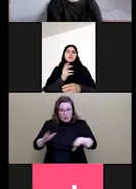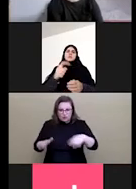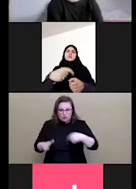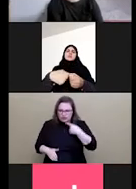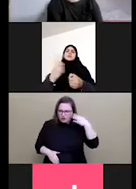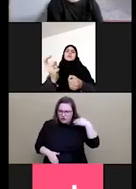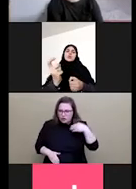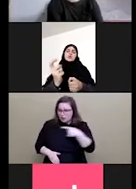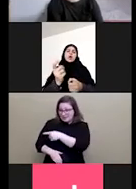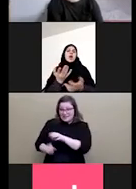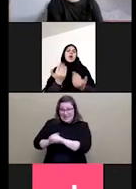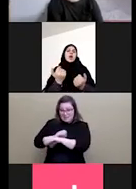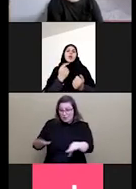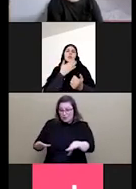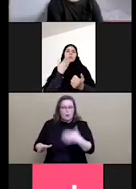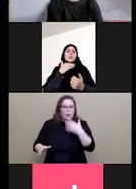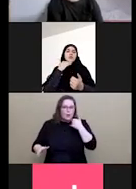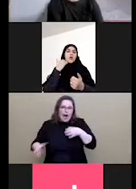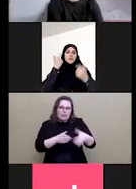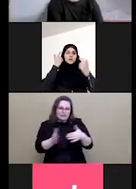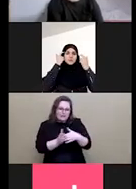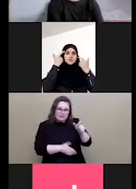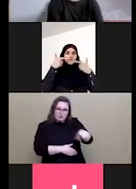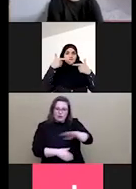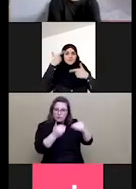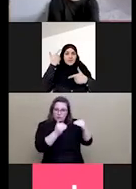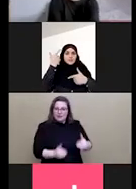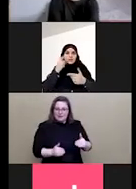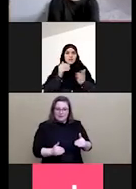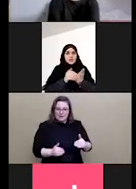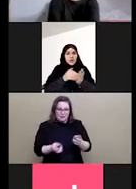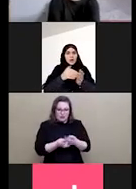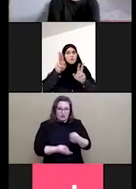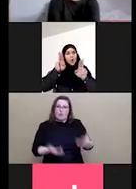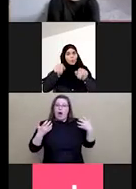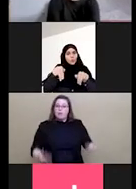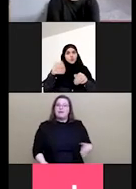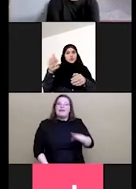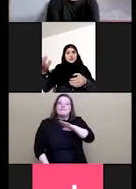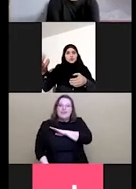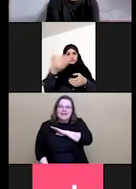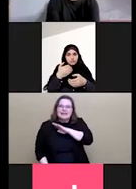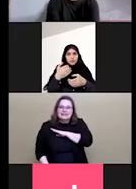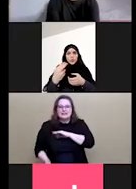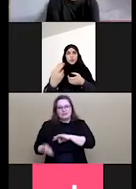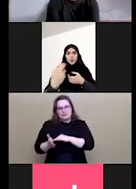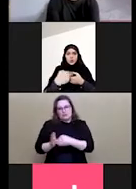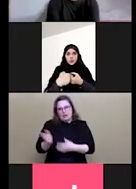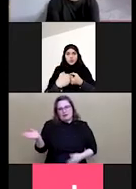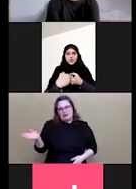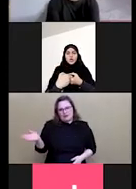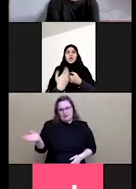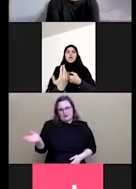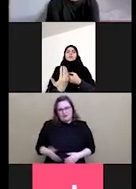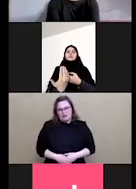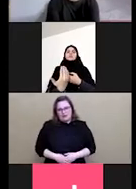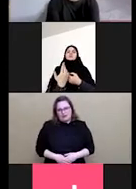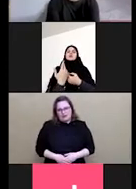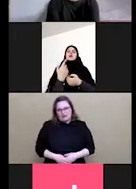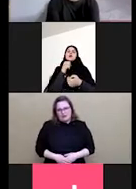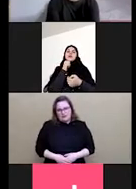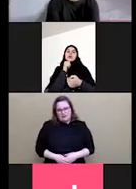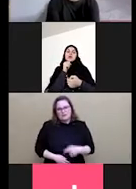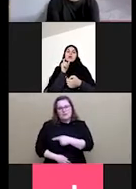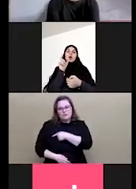not adapted to persons with disabilities, then they will not even know about it. So that's where we identified the need